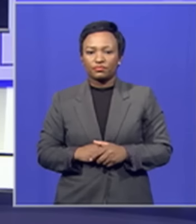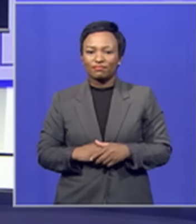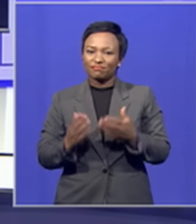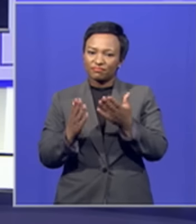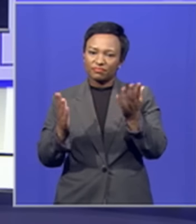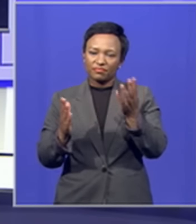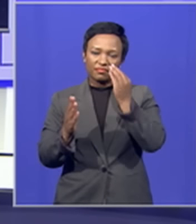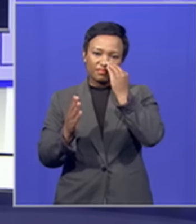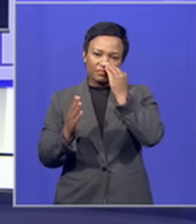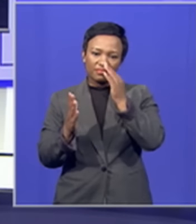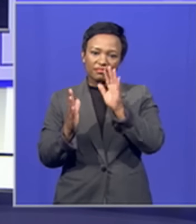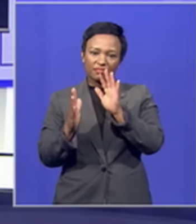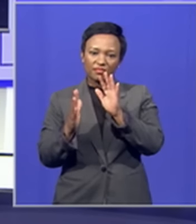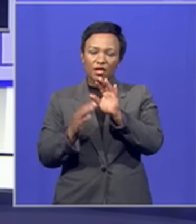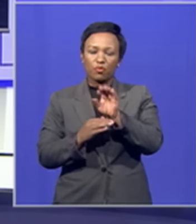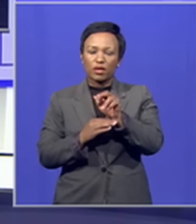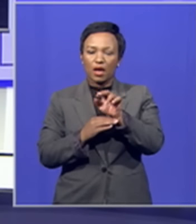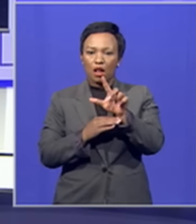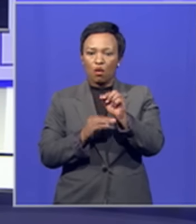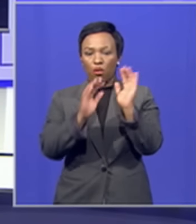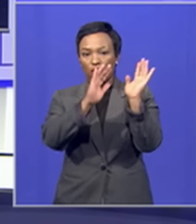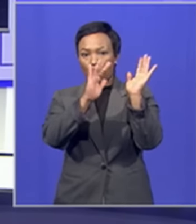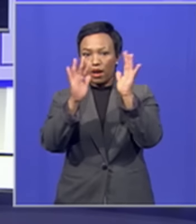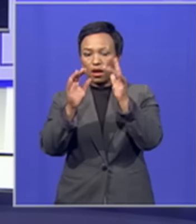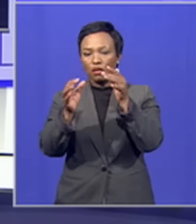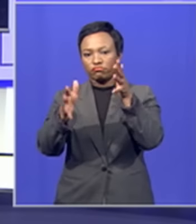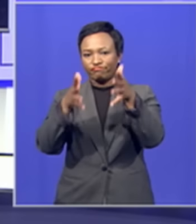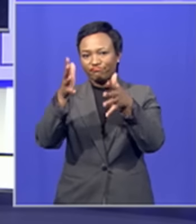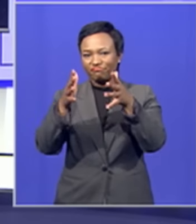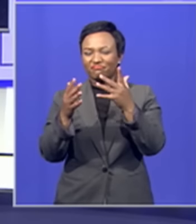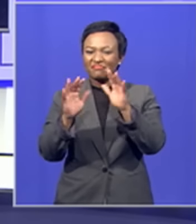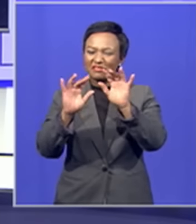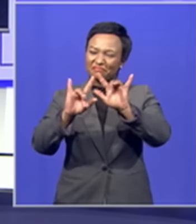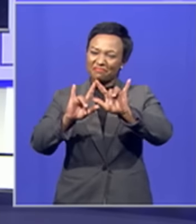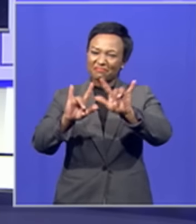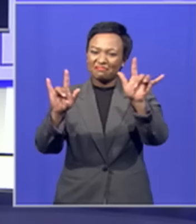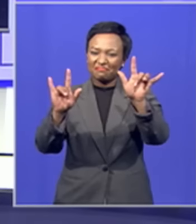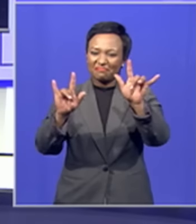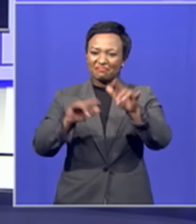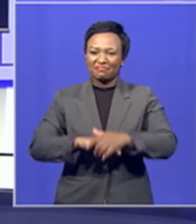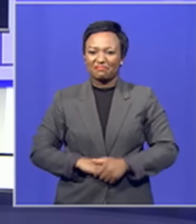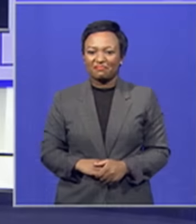Motho Boinelo Molibima o latela ka tsa maemo a bosa re kopane gape mo nakong e tlang sala sentle.